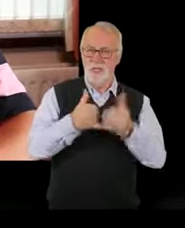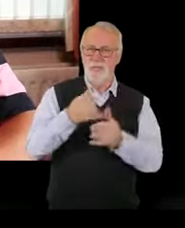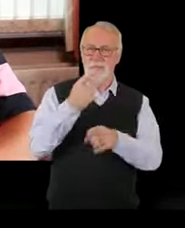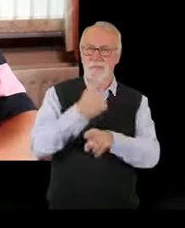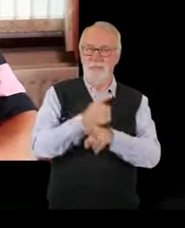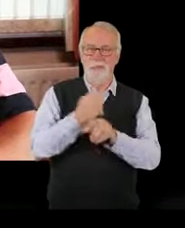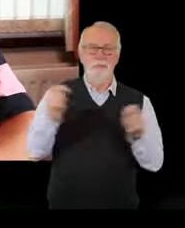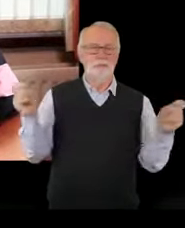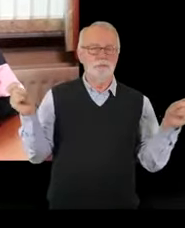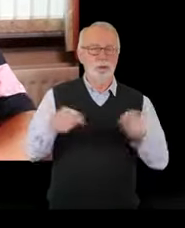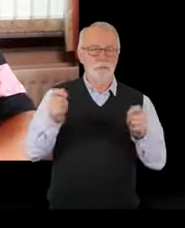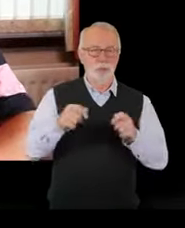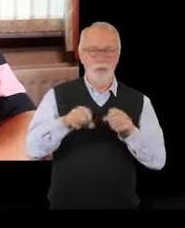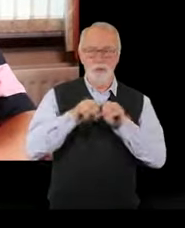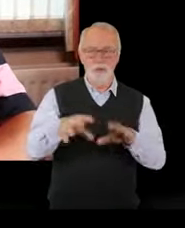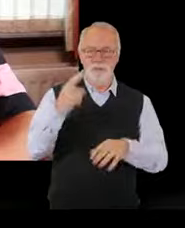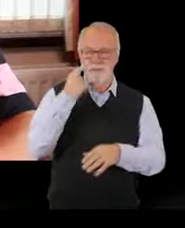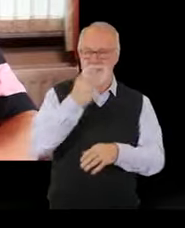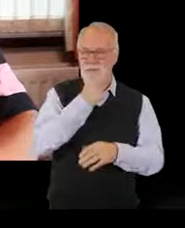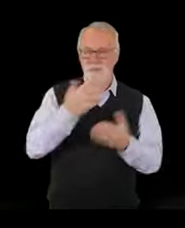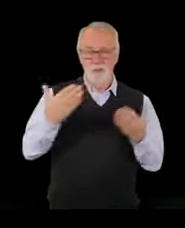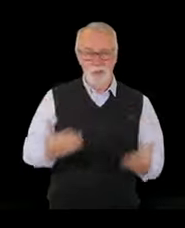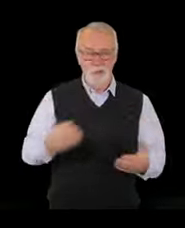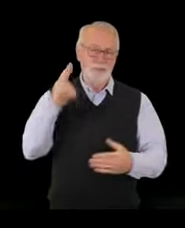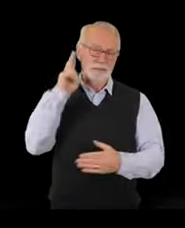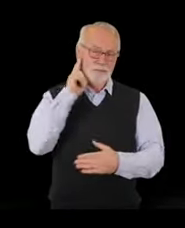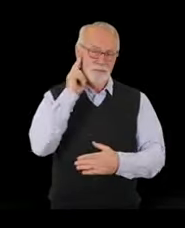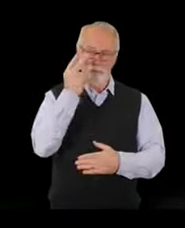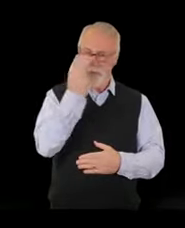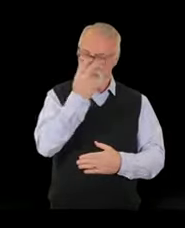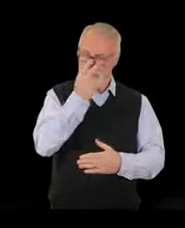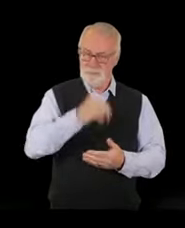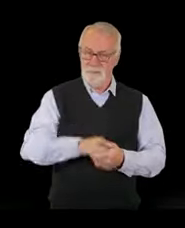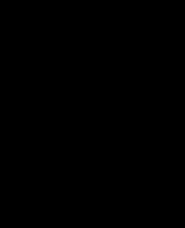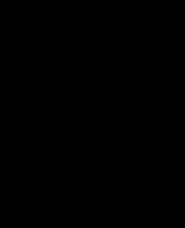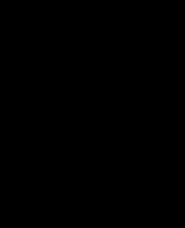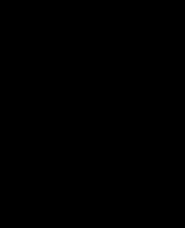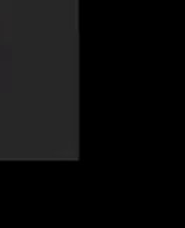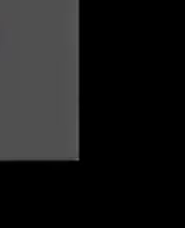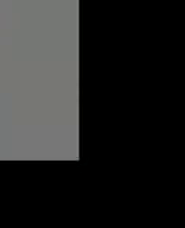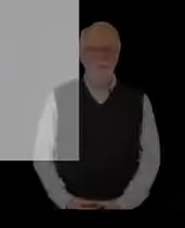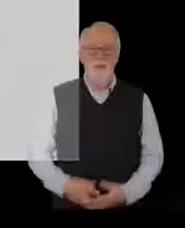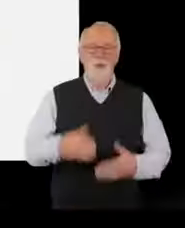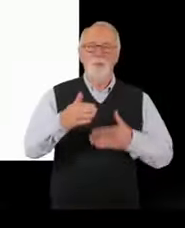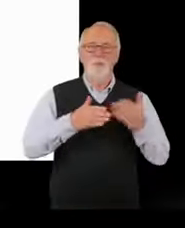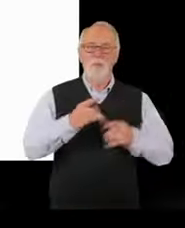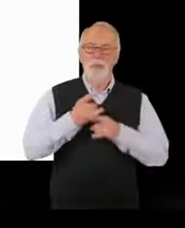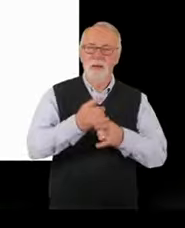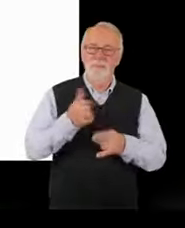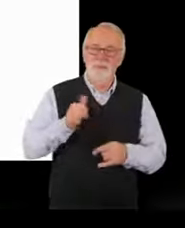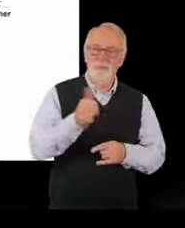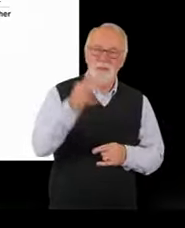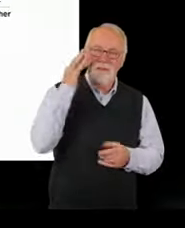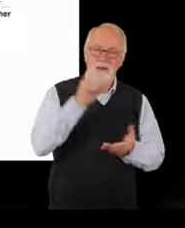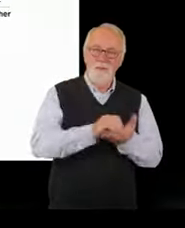dramatic loss of sight and she is now deaf-blind. What help is available if you have a sensory loss? There are